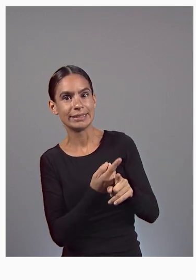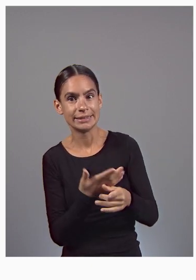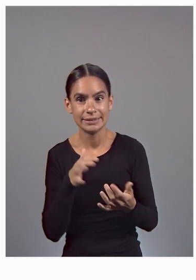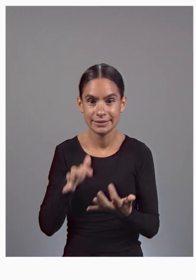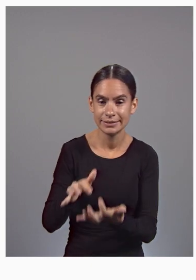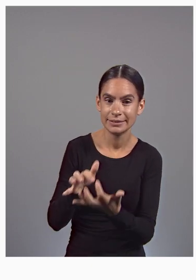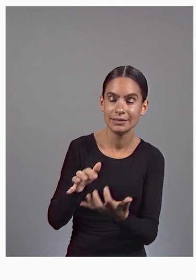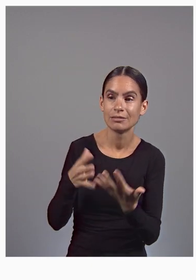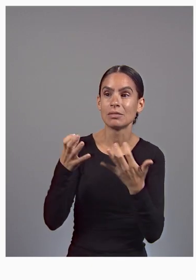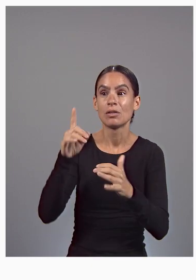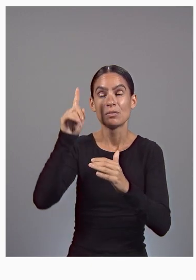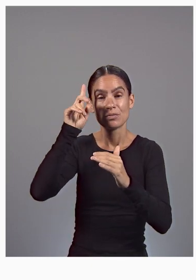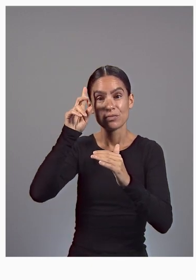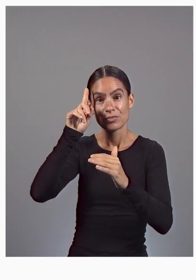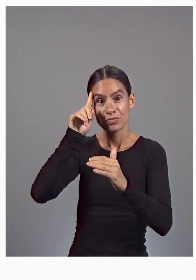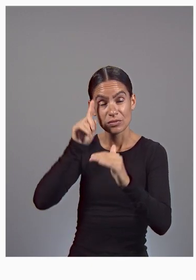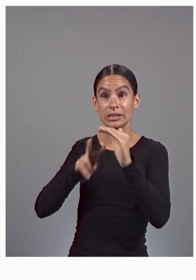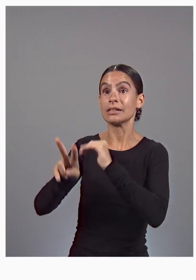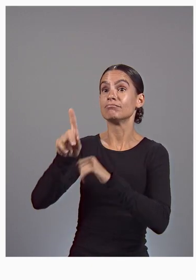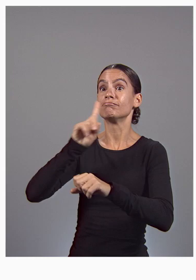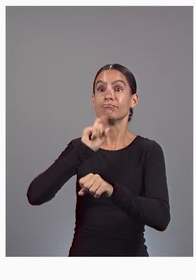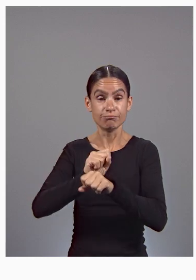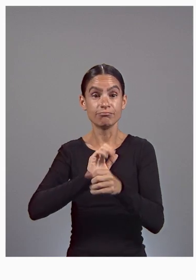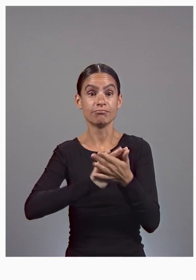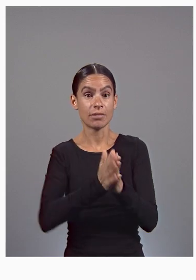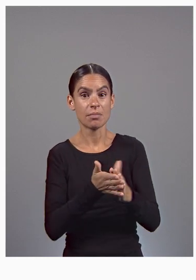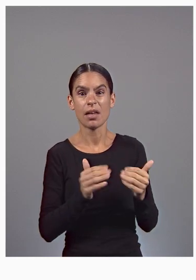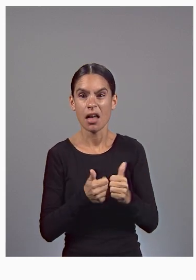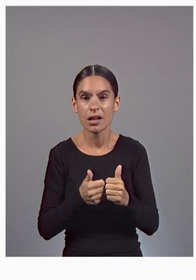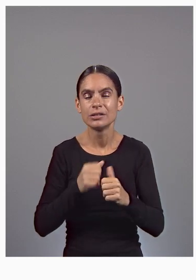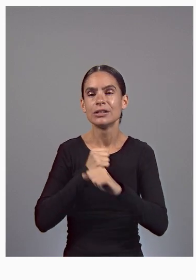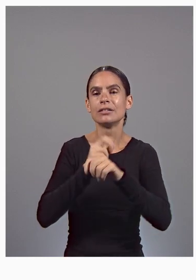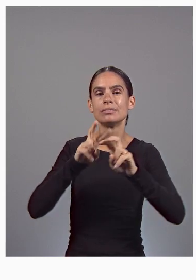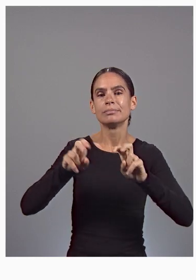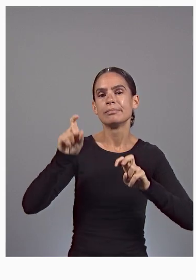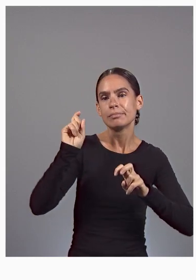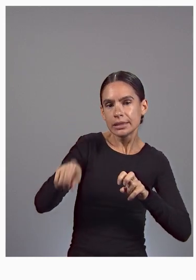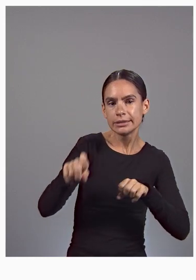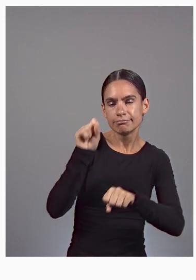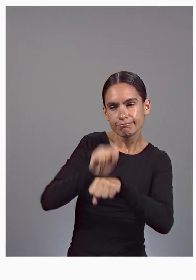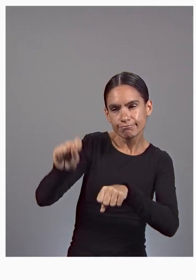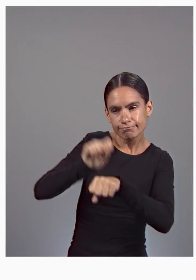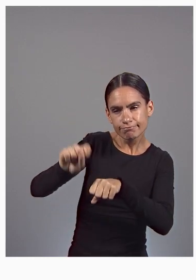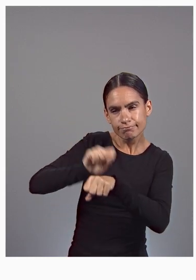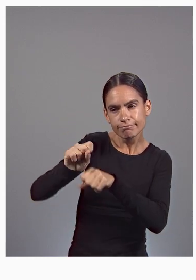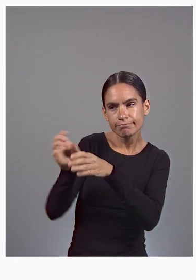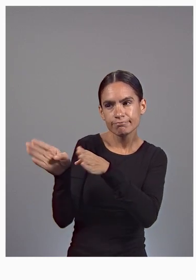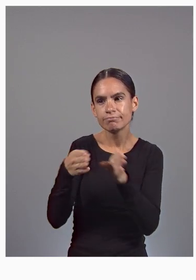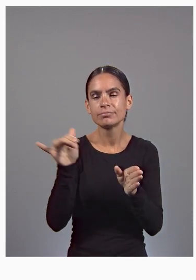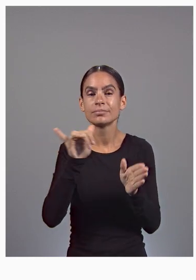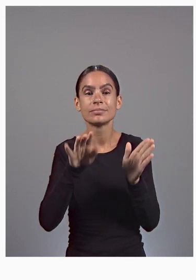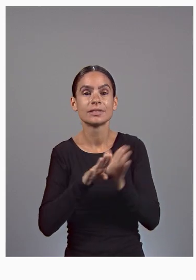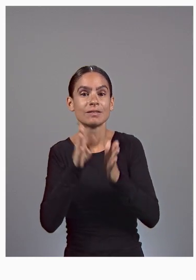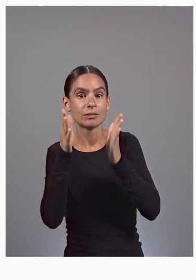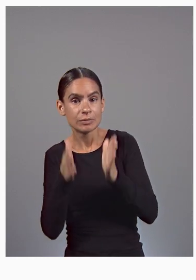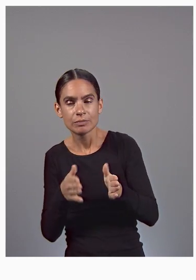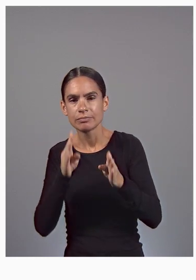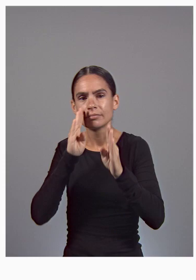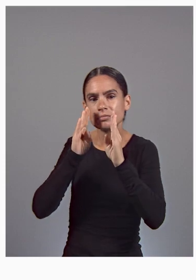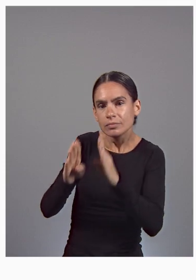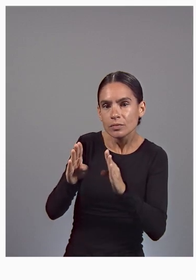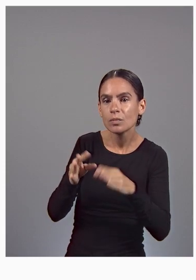prediction a reality, security analysts are going to have to work a lot more like devs so that they can free up time to focus on the most important threats